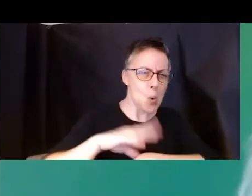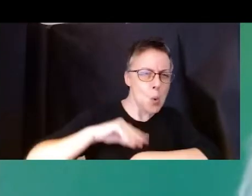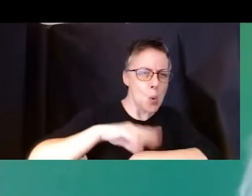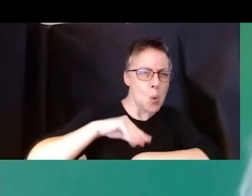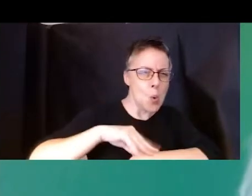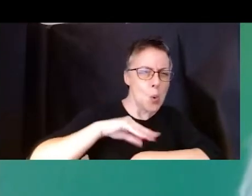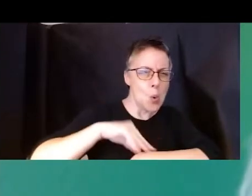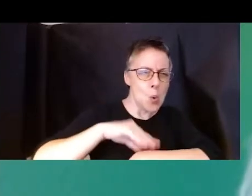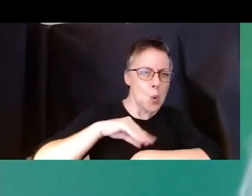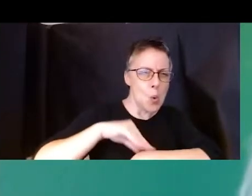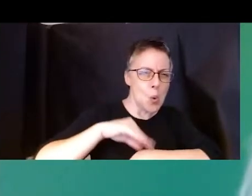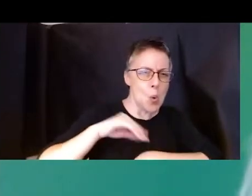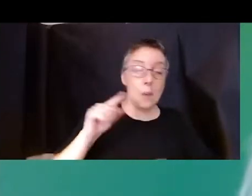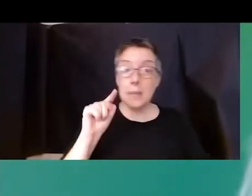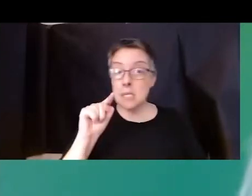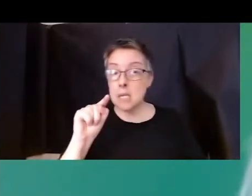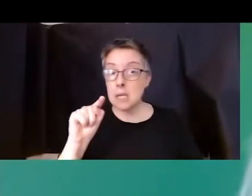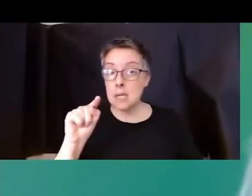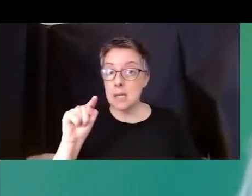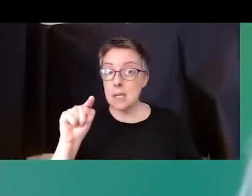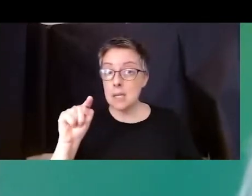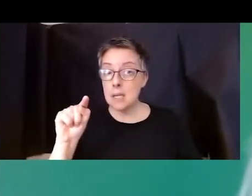Beep. He drinks.